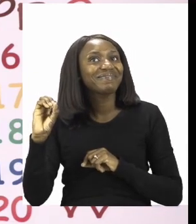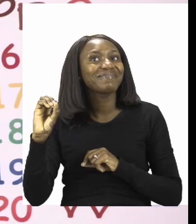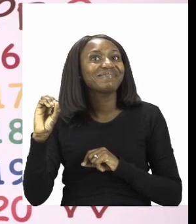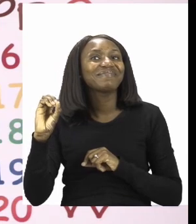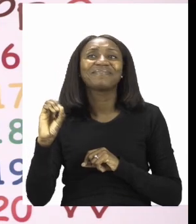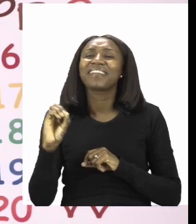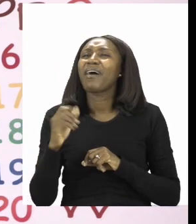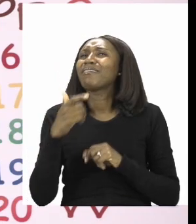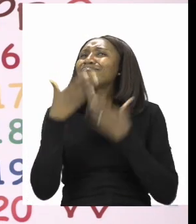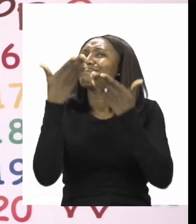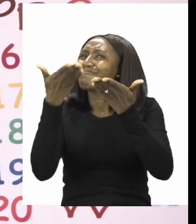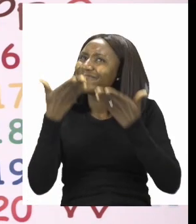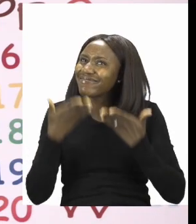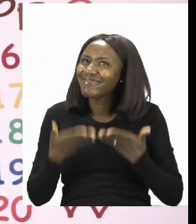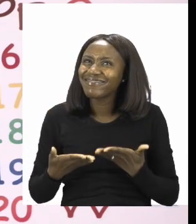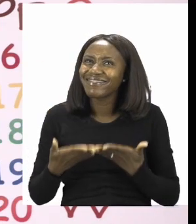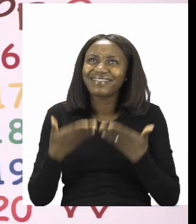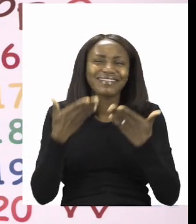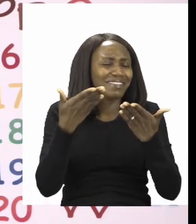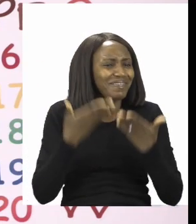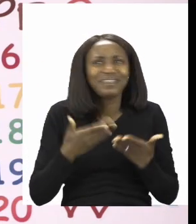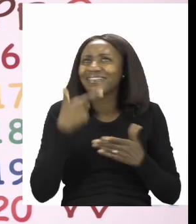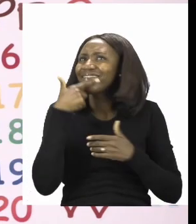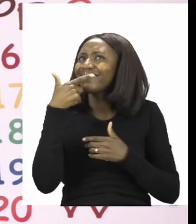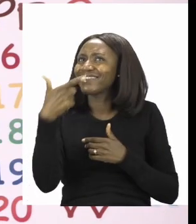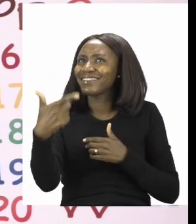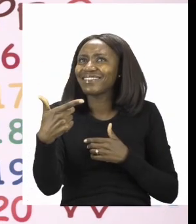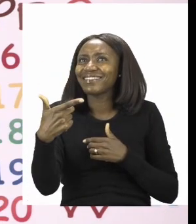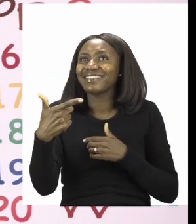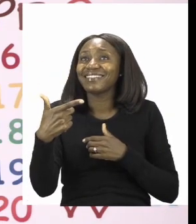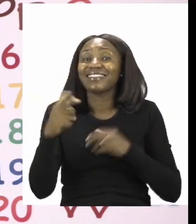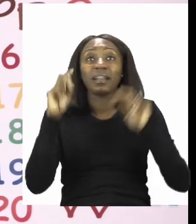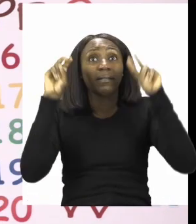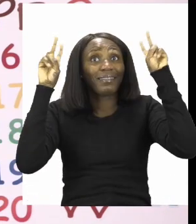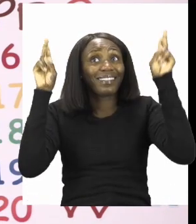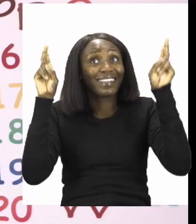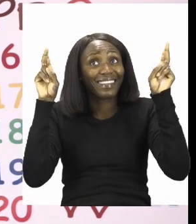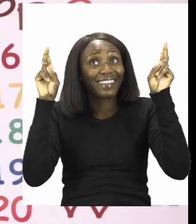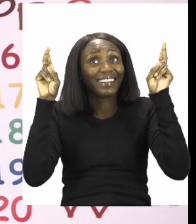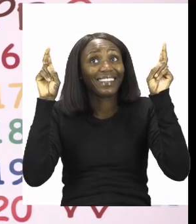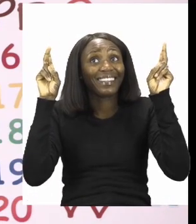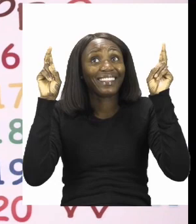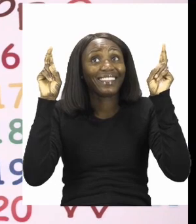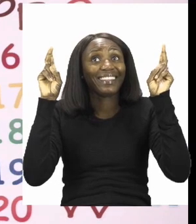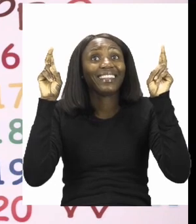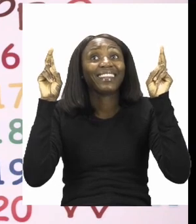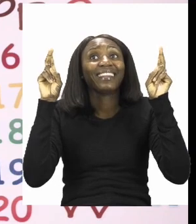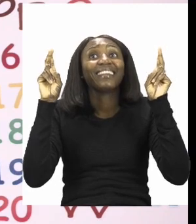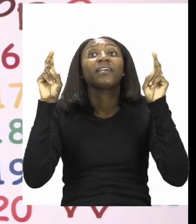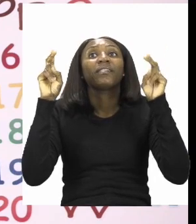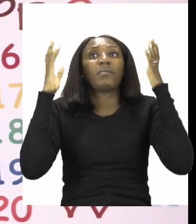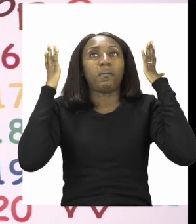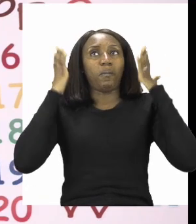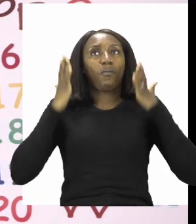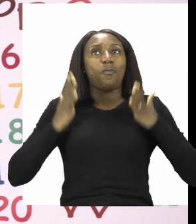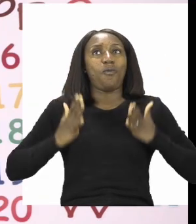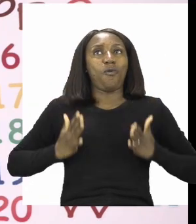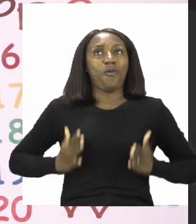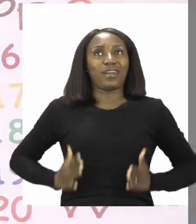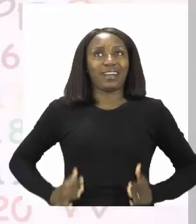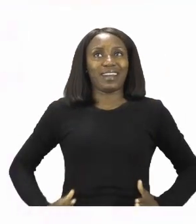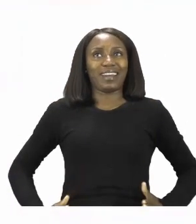thank you so much for joining me today. Our theme this week is